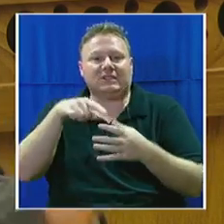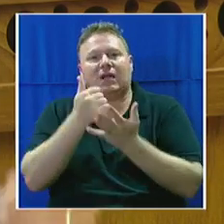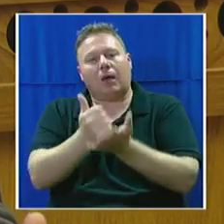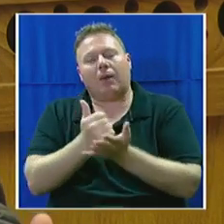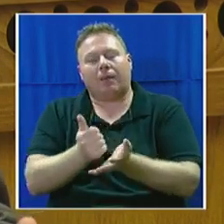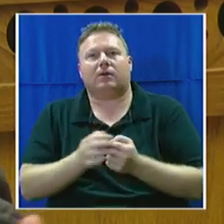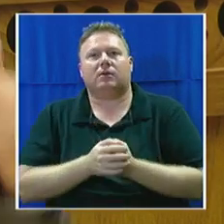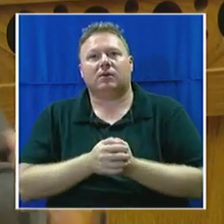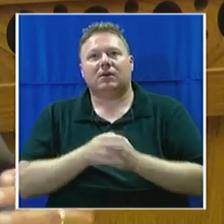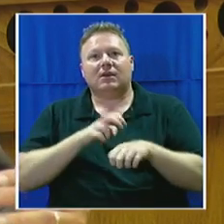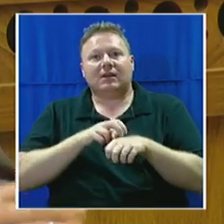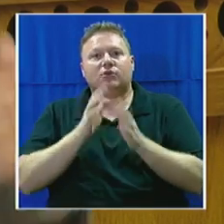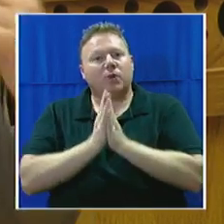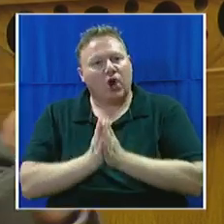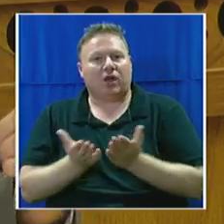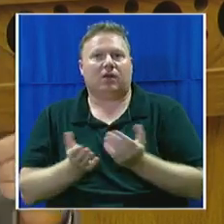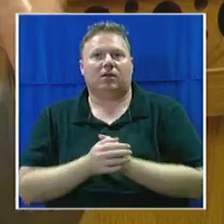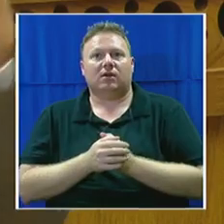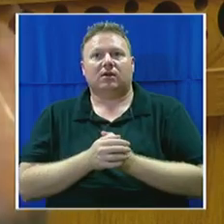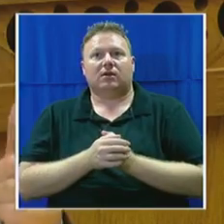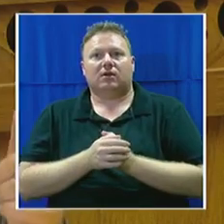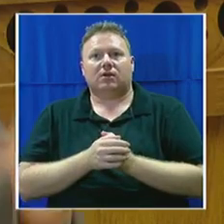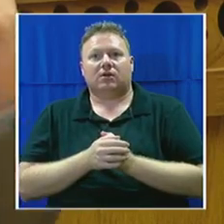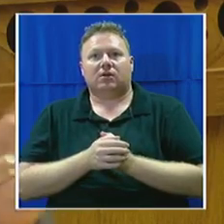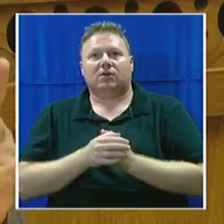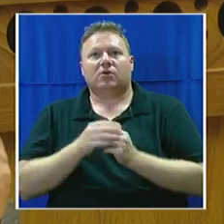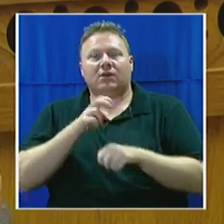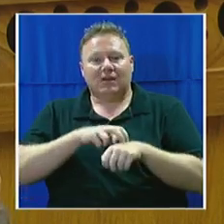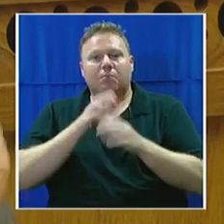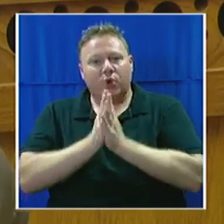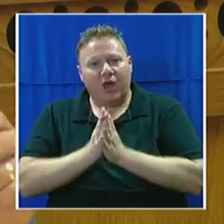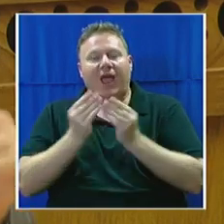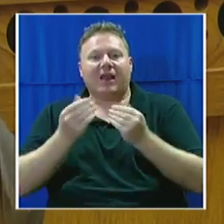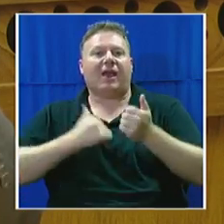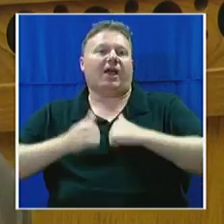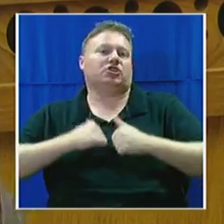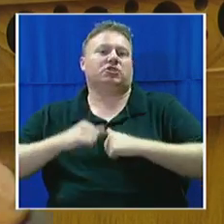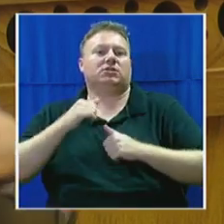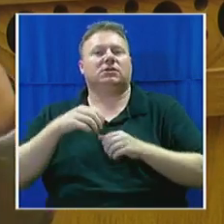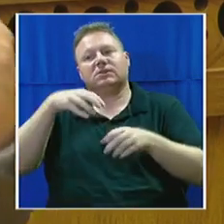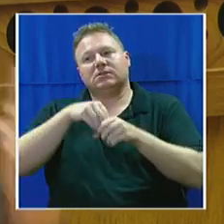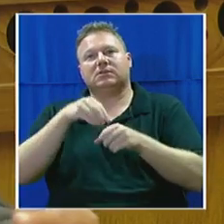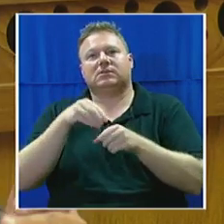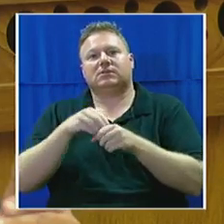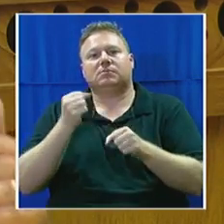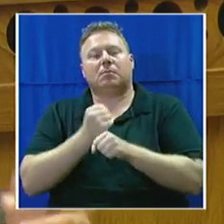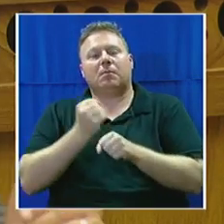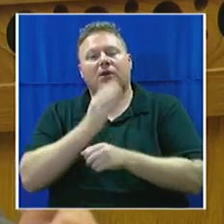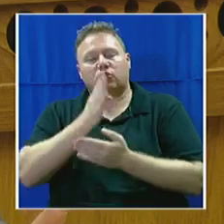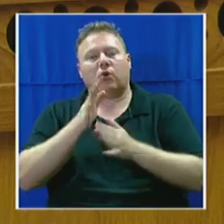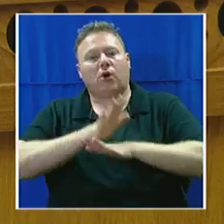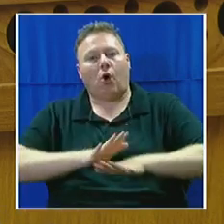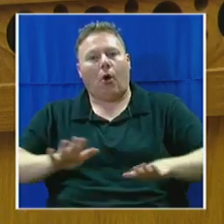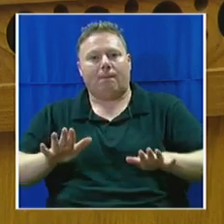we need to be praying. Many of us are believers. Let's pray, but we need prayer and we need action in encouraging a sense of calm in